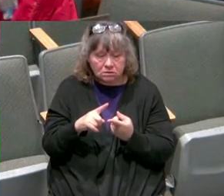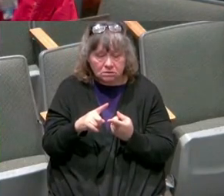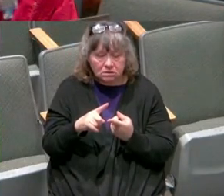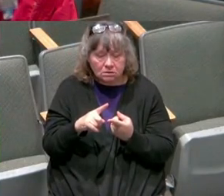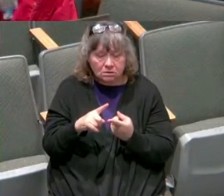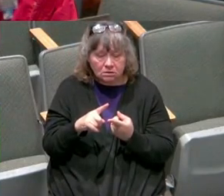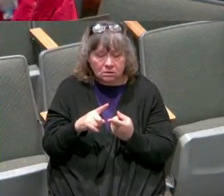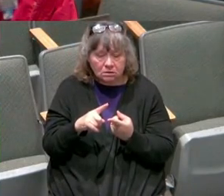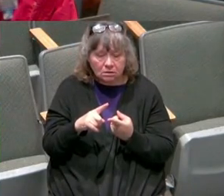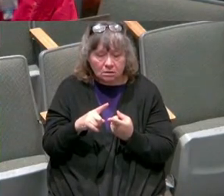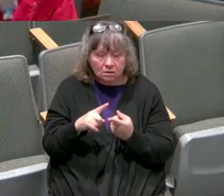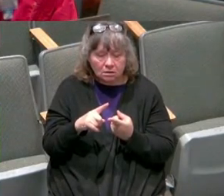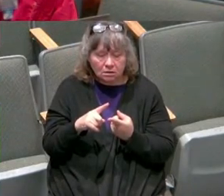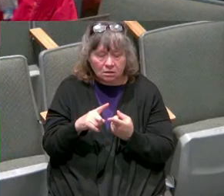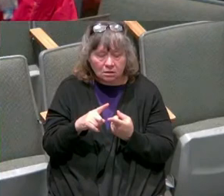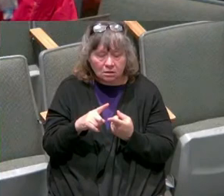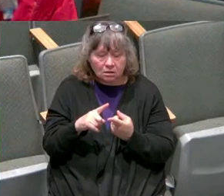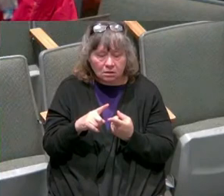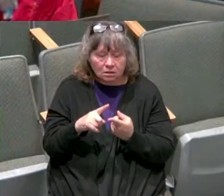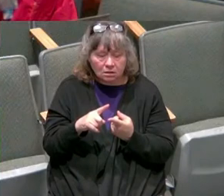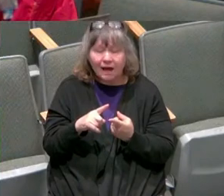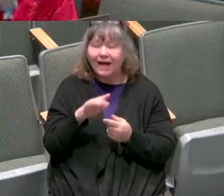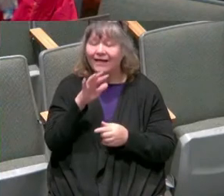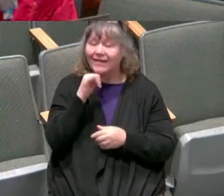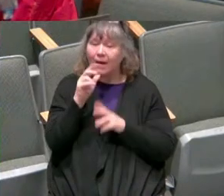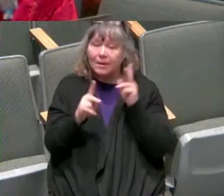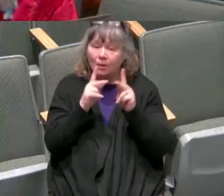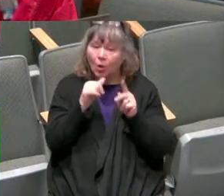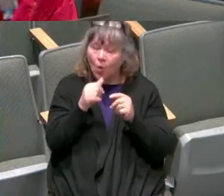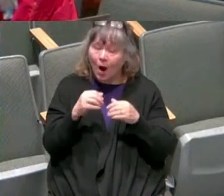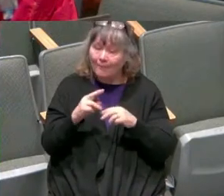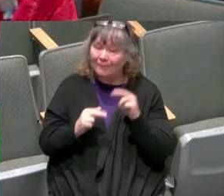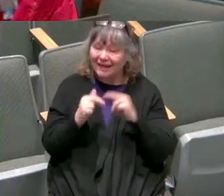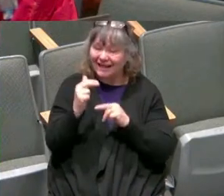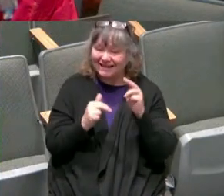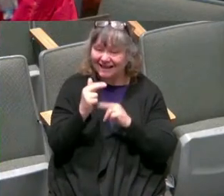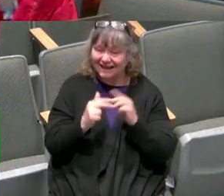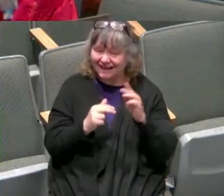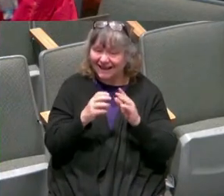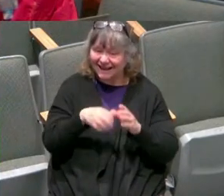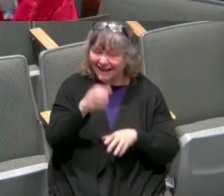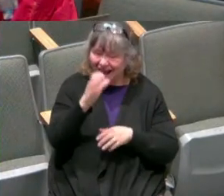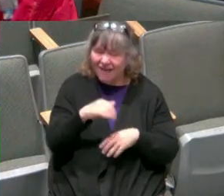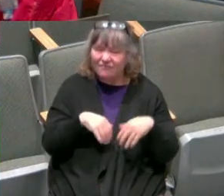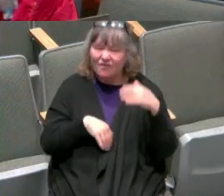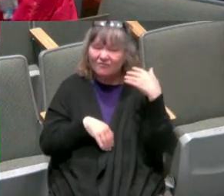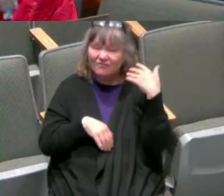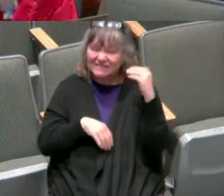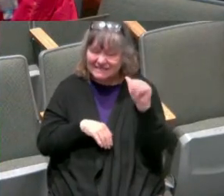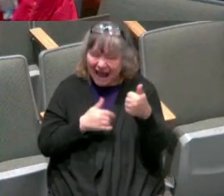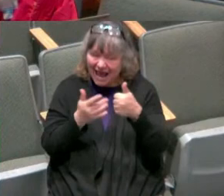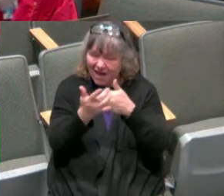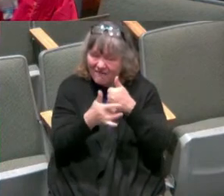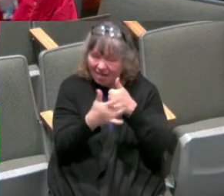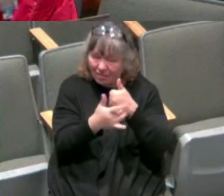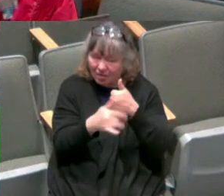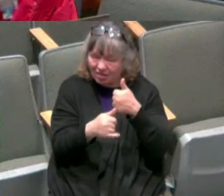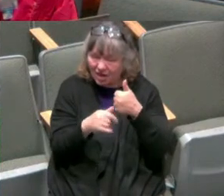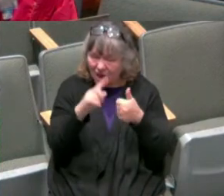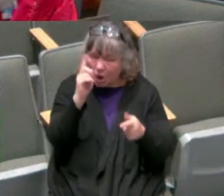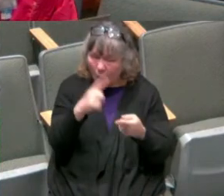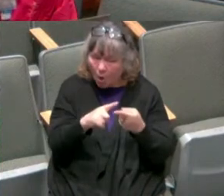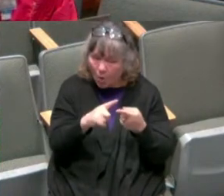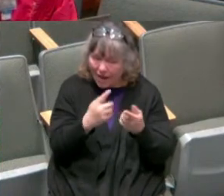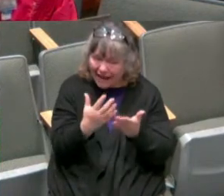to provide affordable units from 10 units to 5 units the requirement for a special permit will be removed accepted instances where the developer